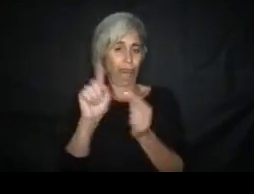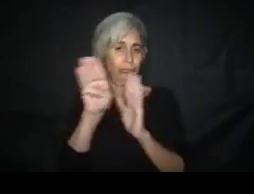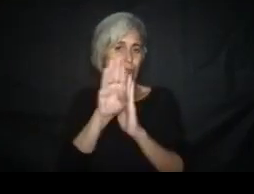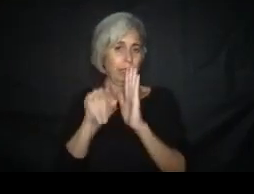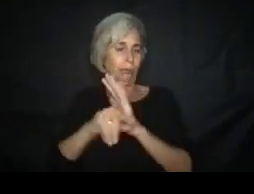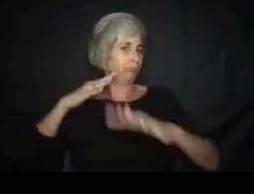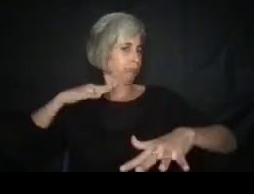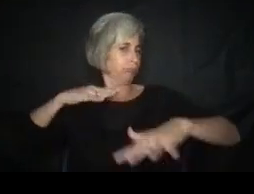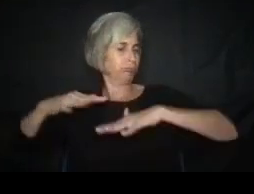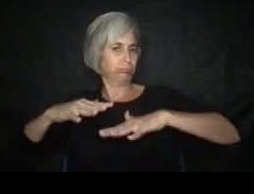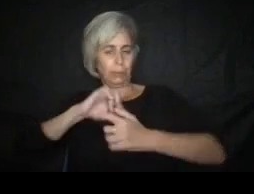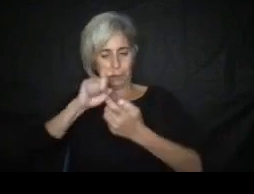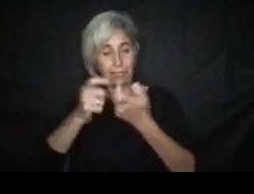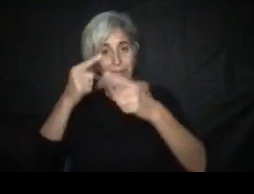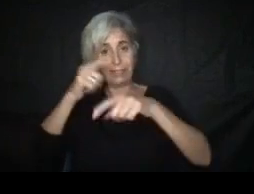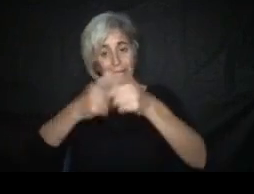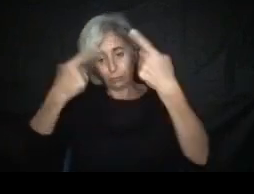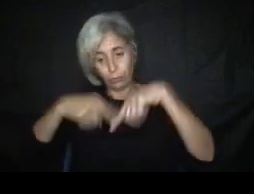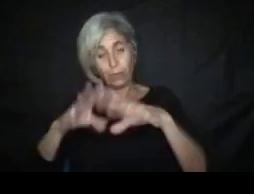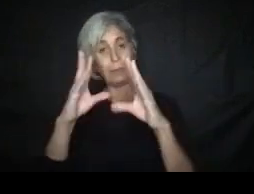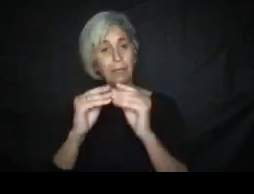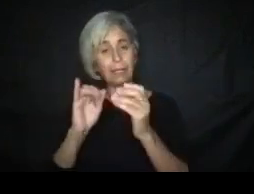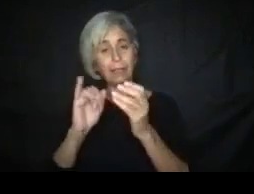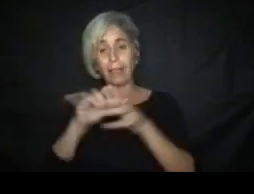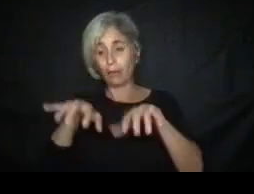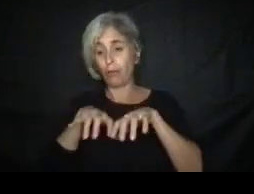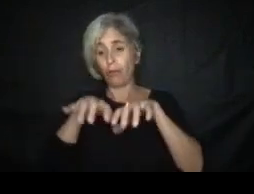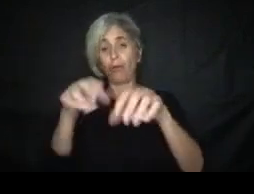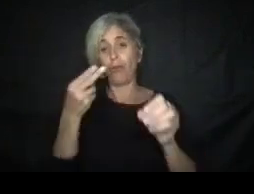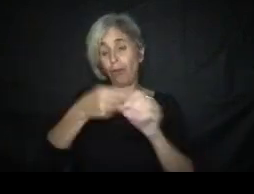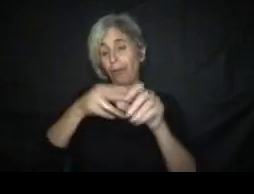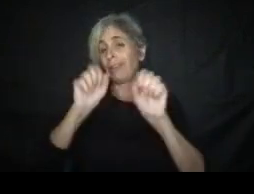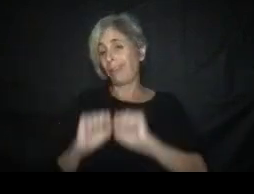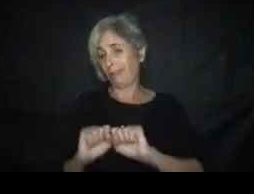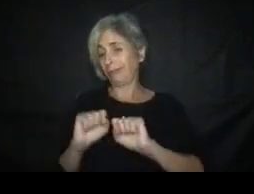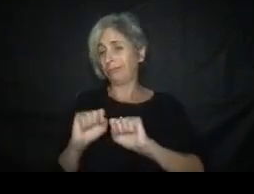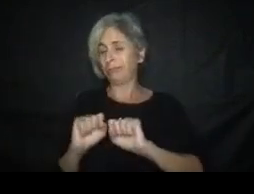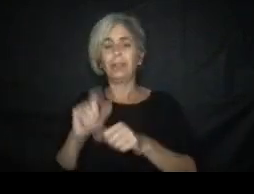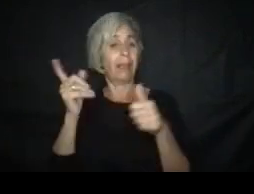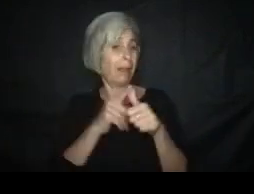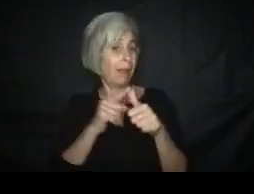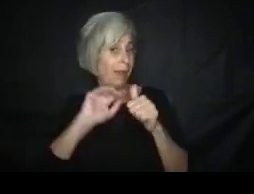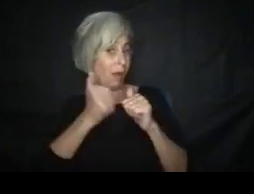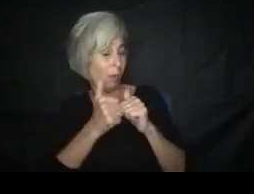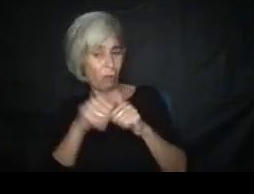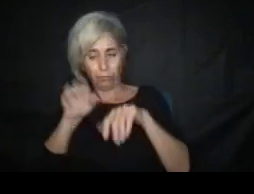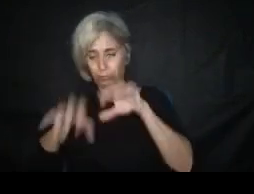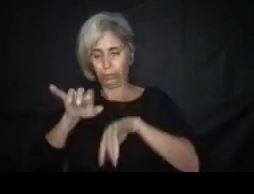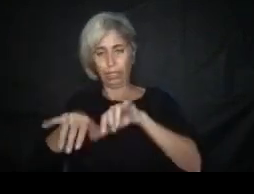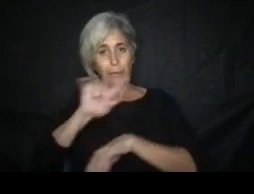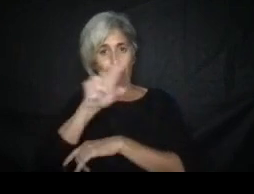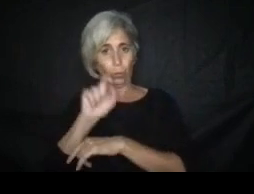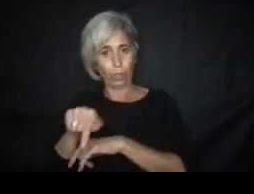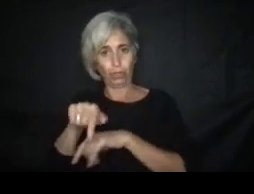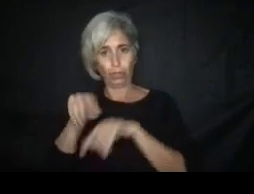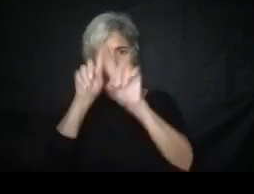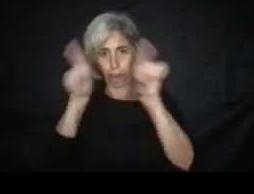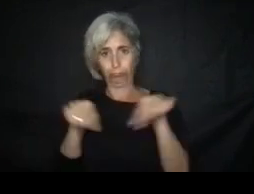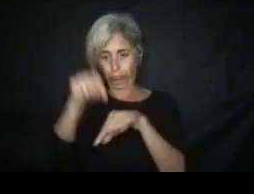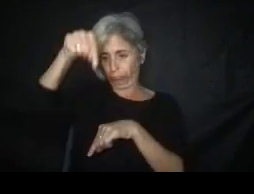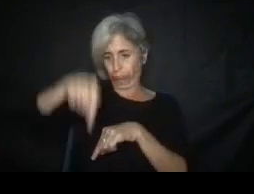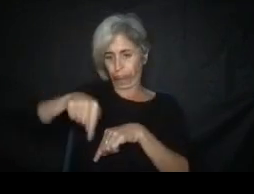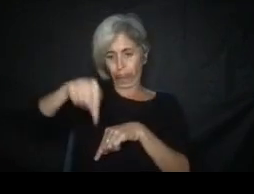be specific times during this meeting when audience members can participate. The first way is by typing your question into the questions section at the bottom